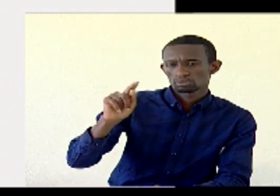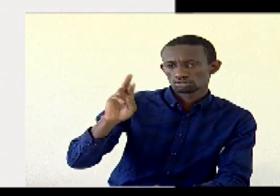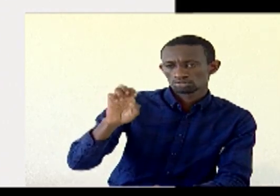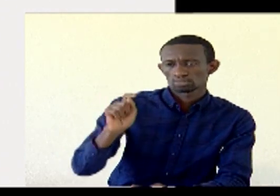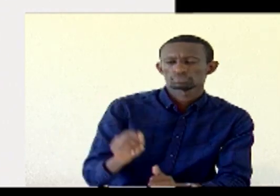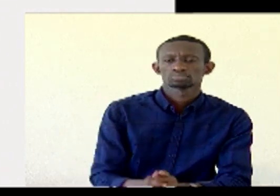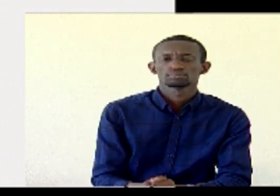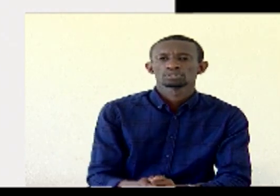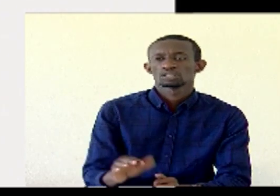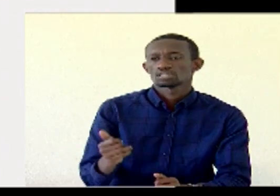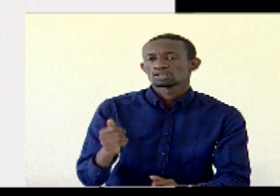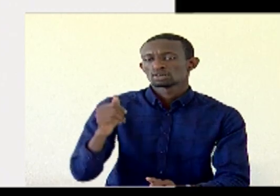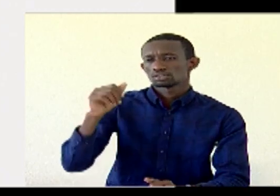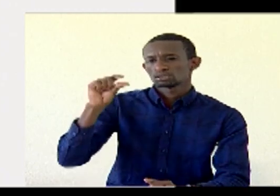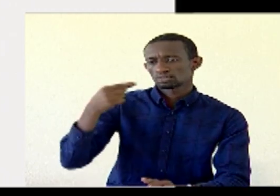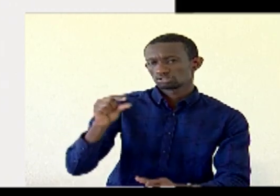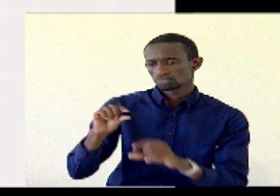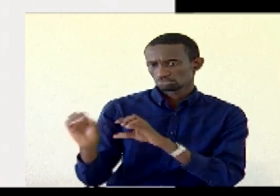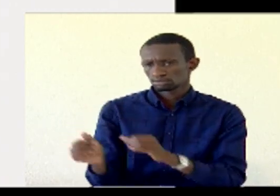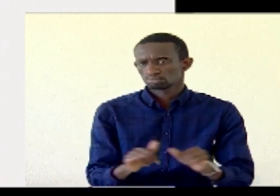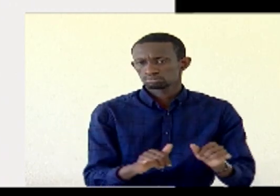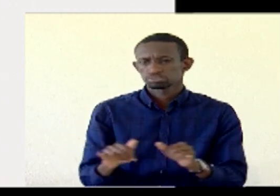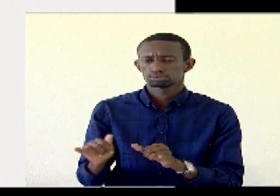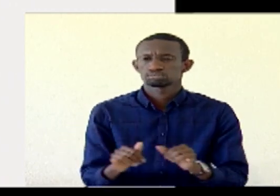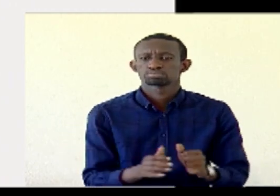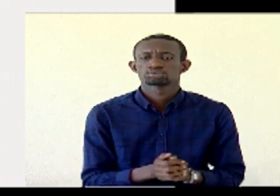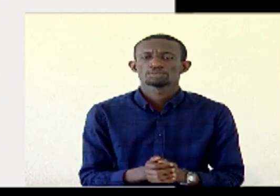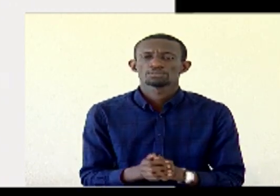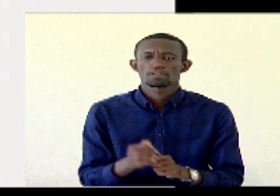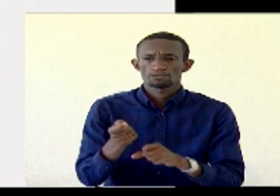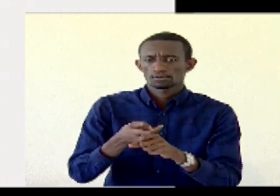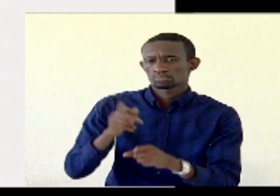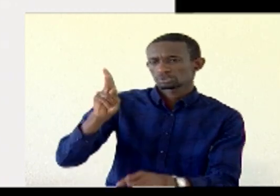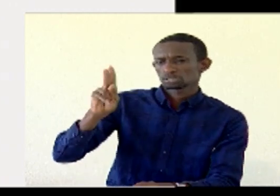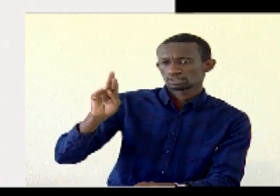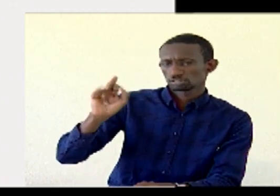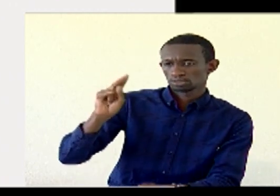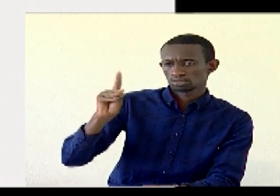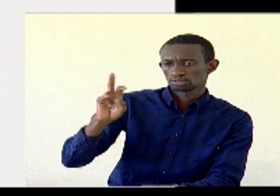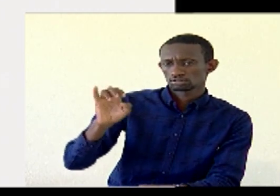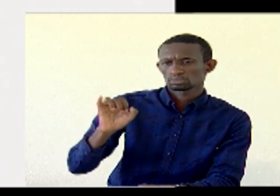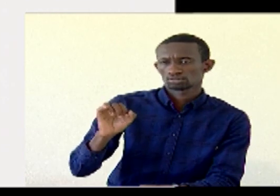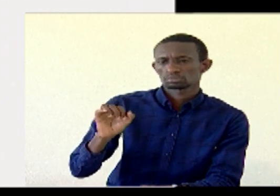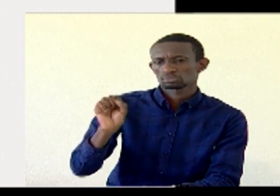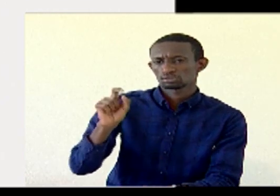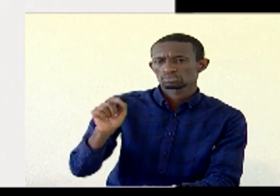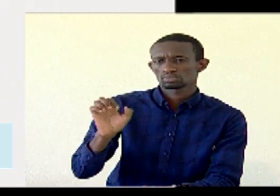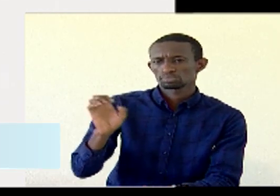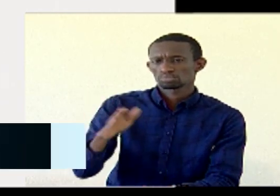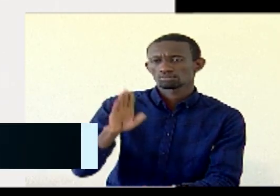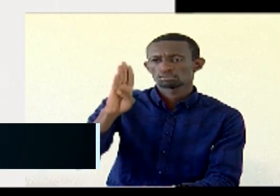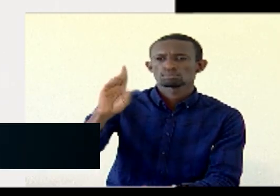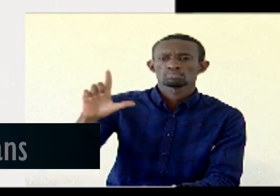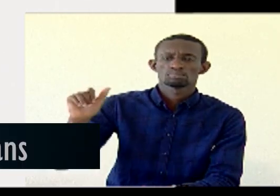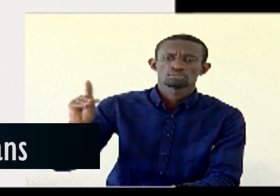circulation through the renal vein. I said the renal artery brings oxygenated blood, and the renal vein carries the oxygenated blood,